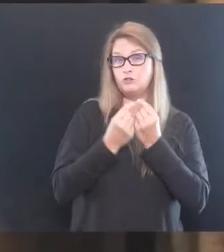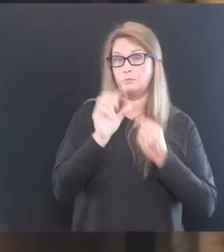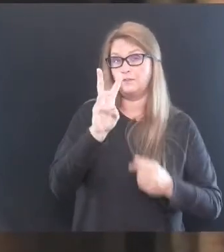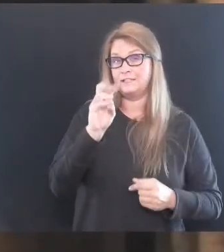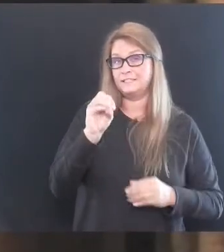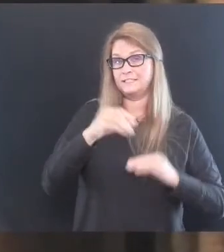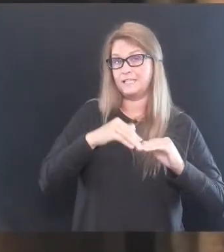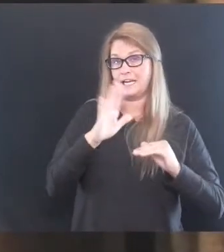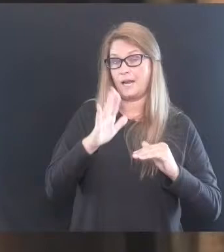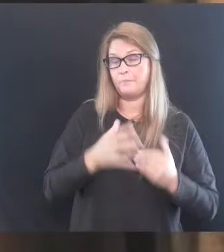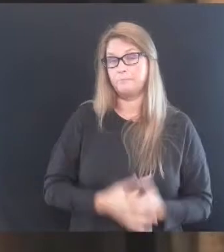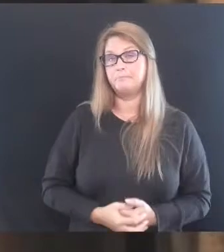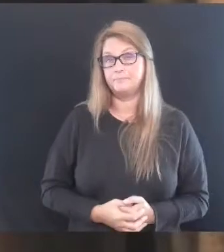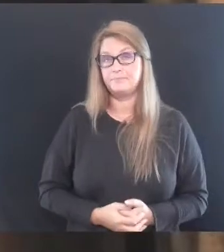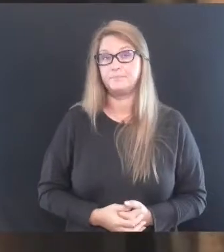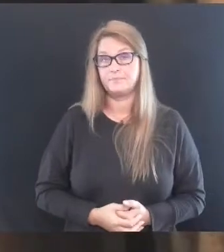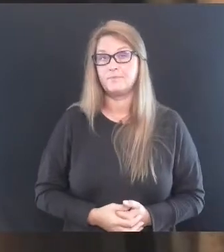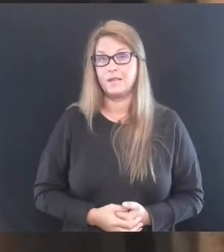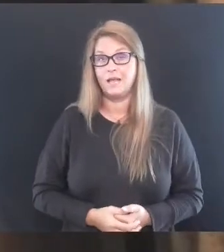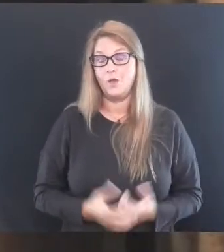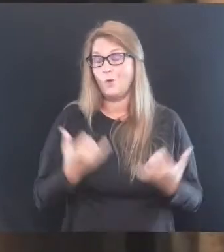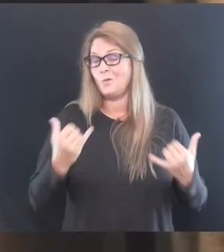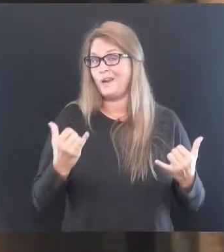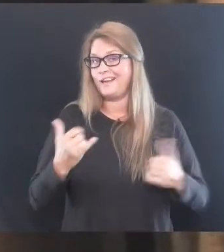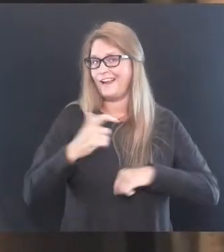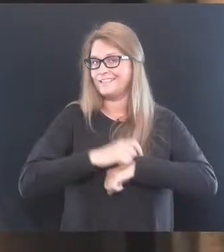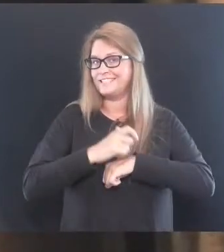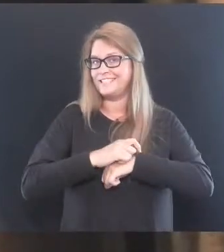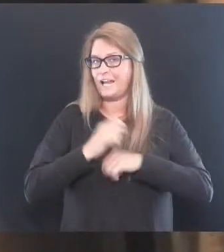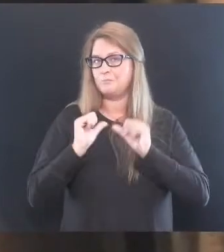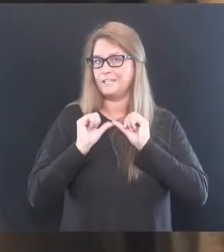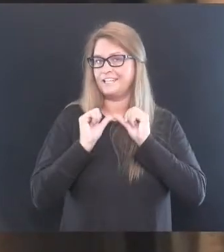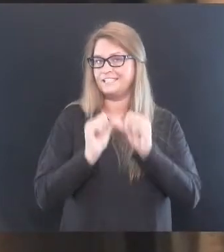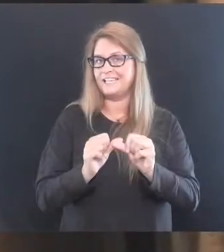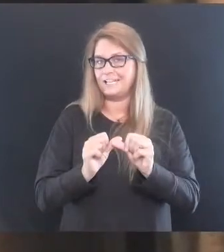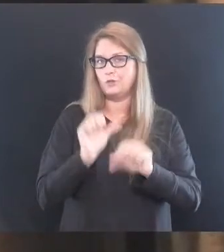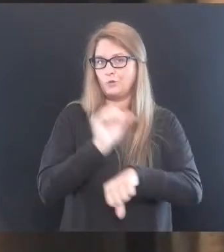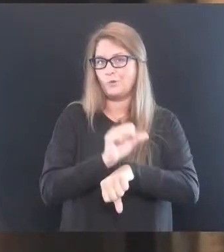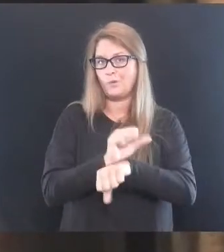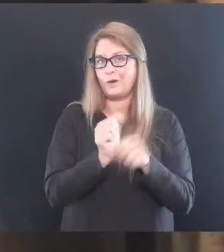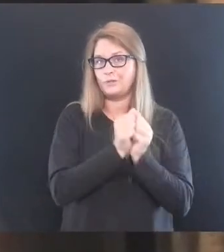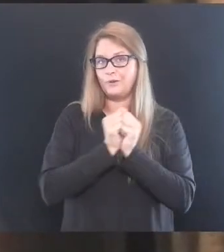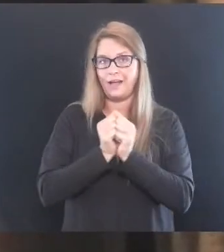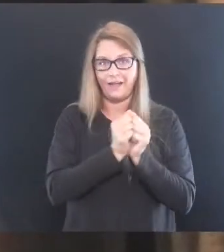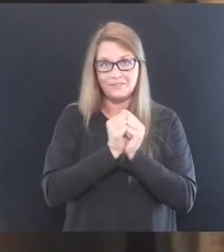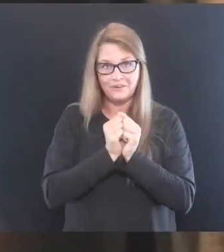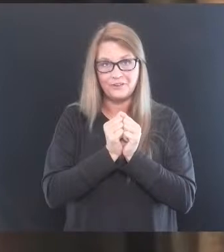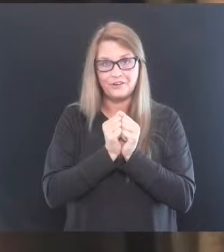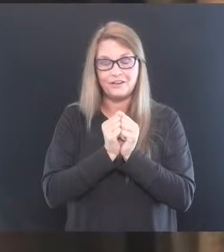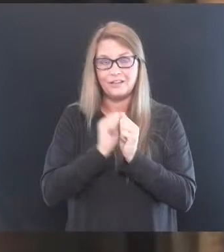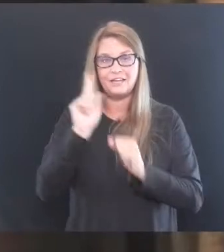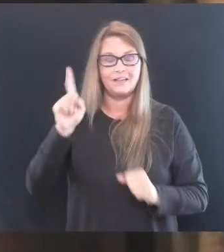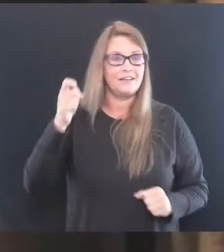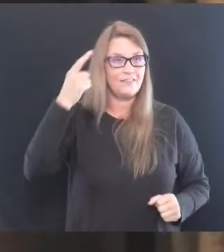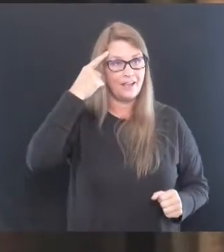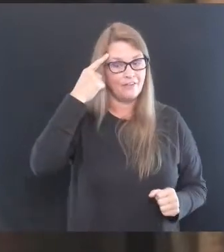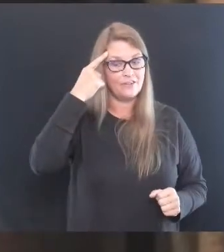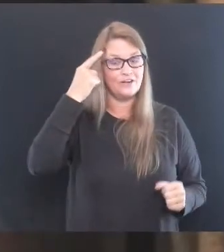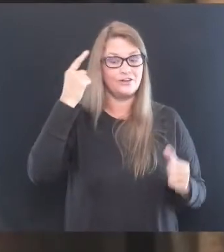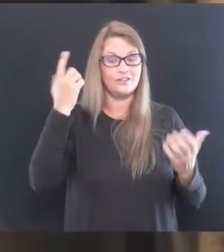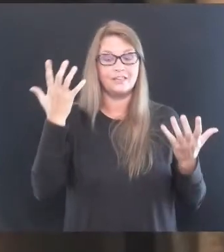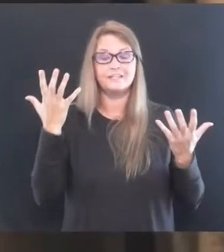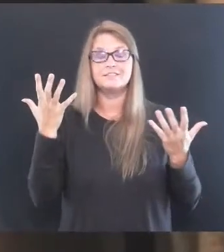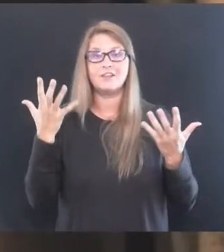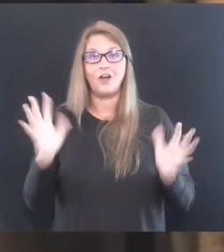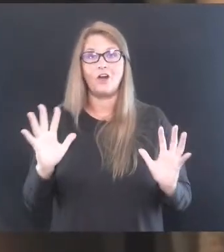old and over. So this is a time that we need to continue to pull together. The governor has said that